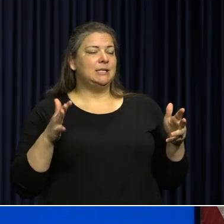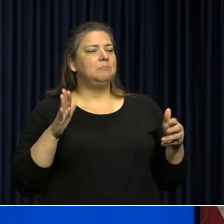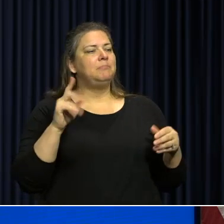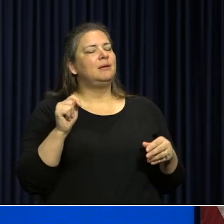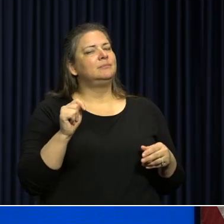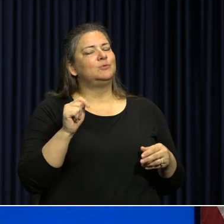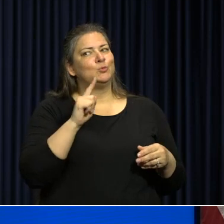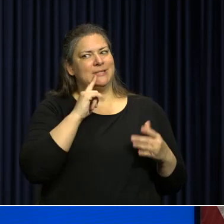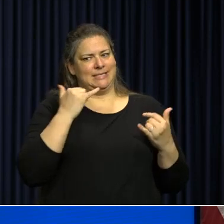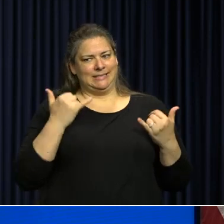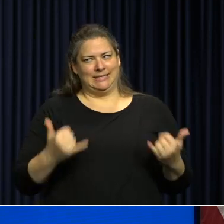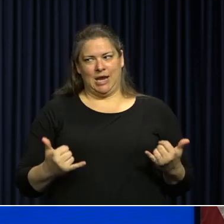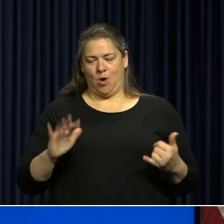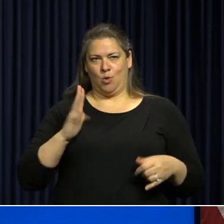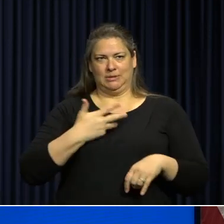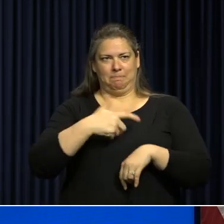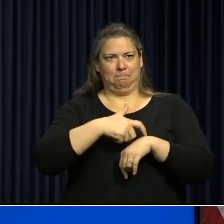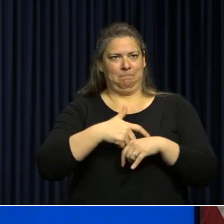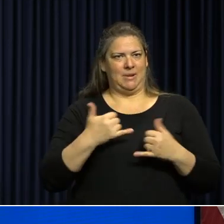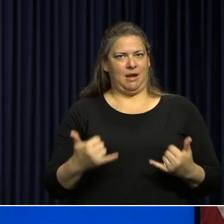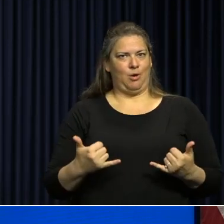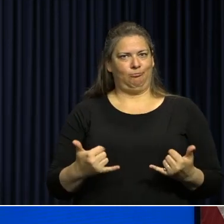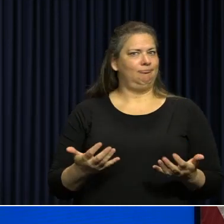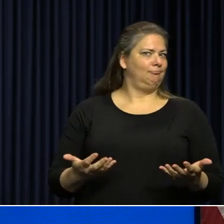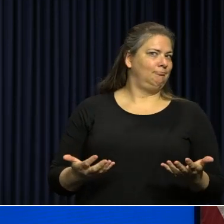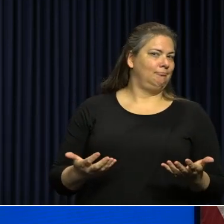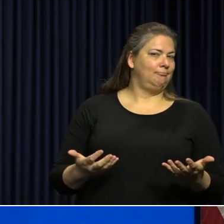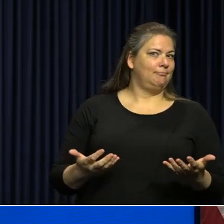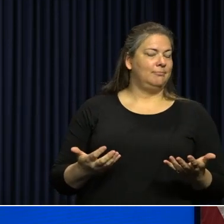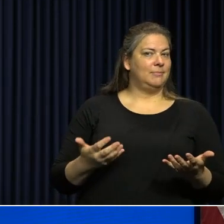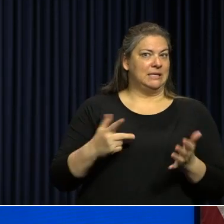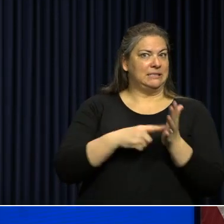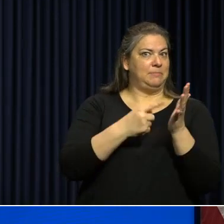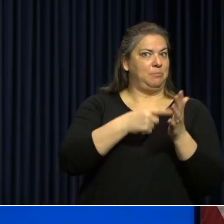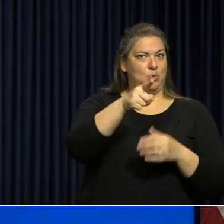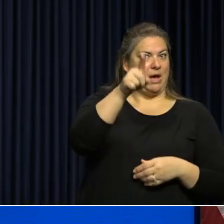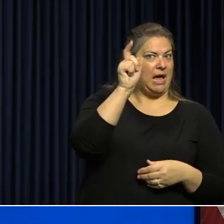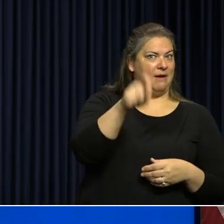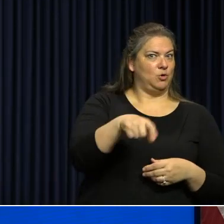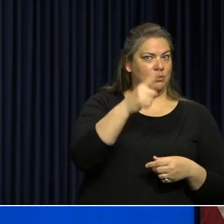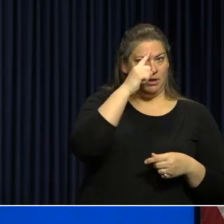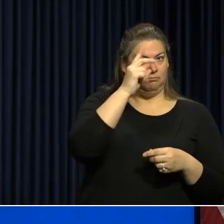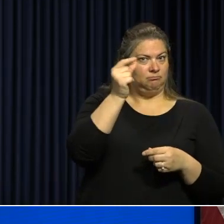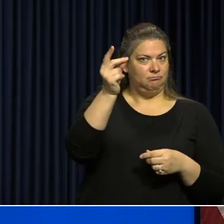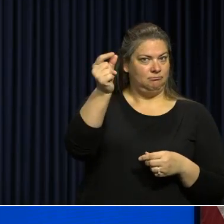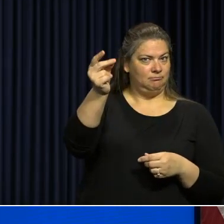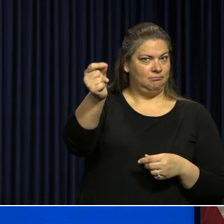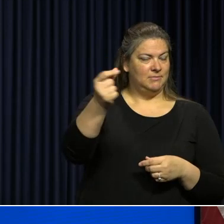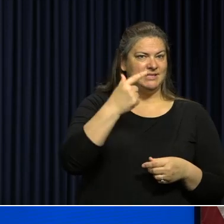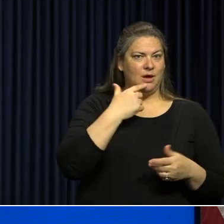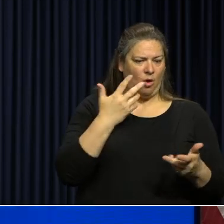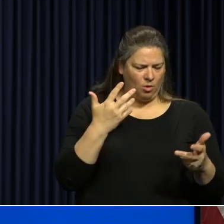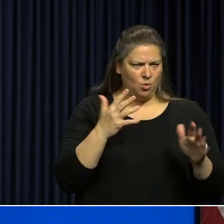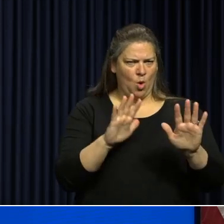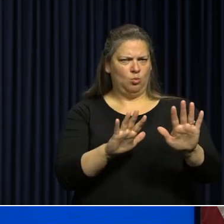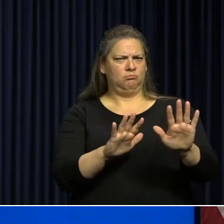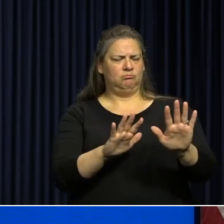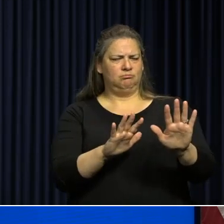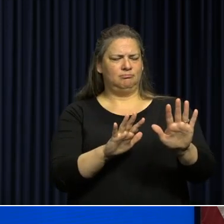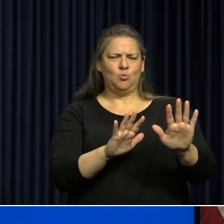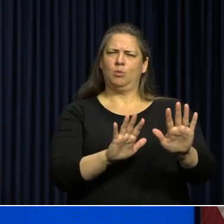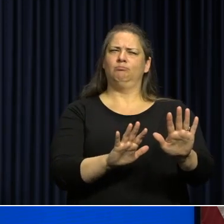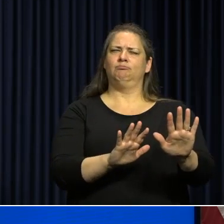at a time where we are right now. There's sometimes you got to make a quick decision to say, whoa, let's